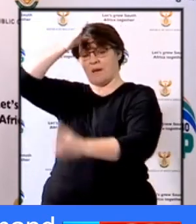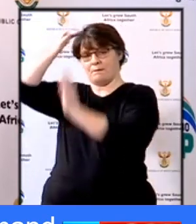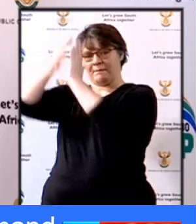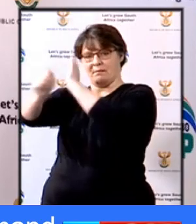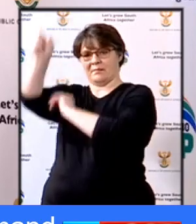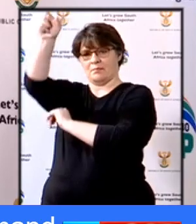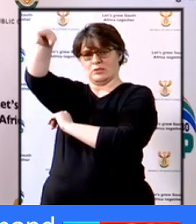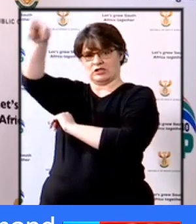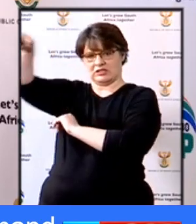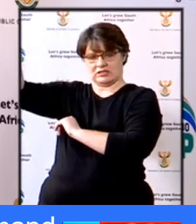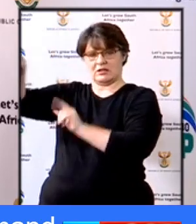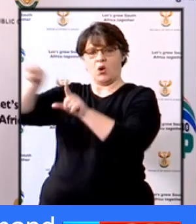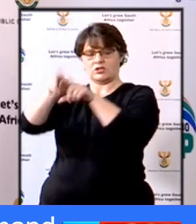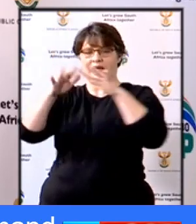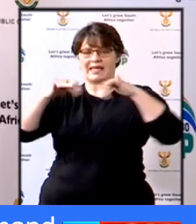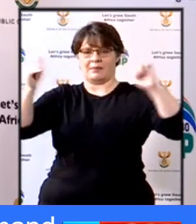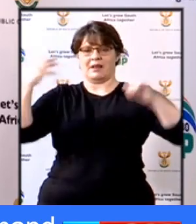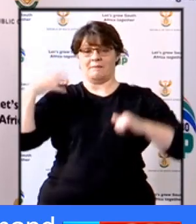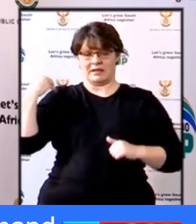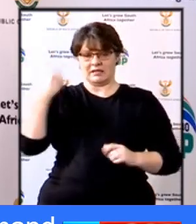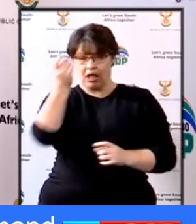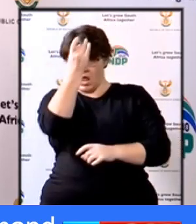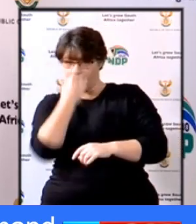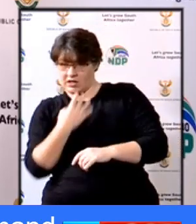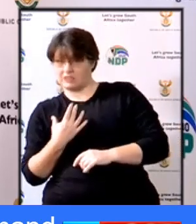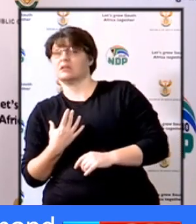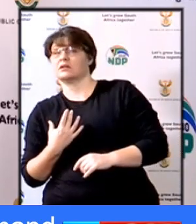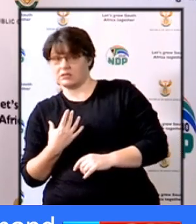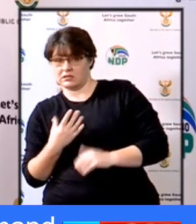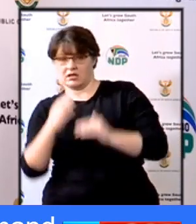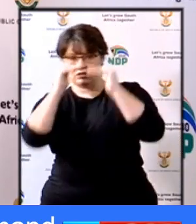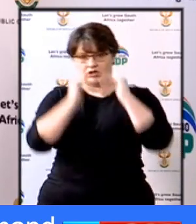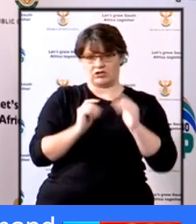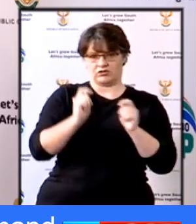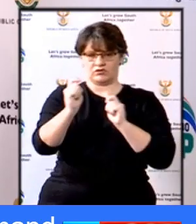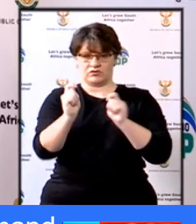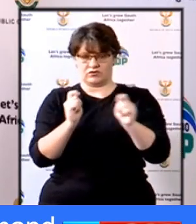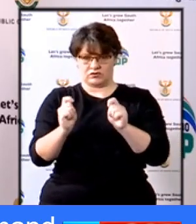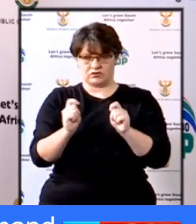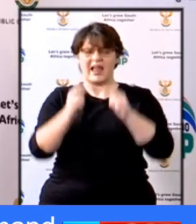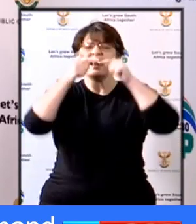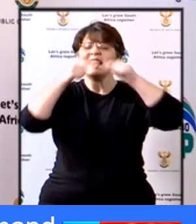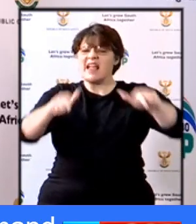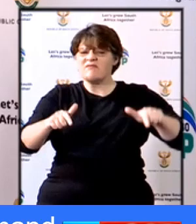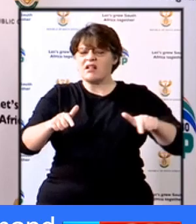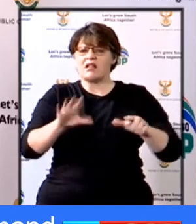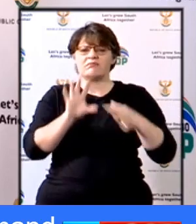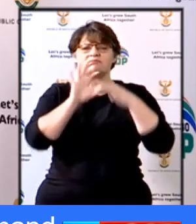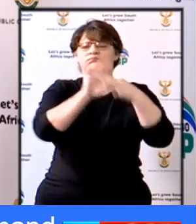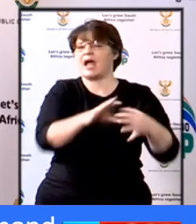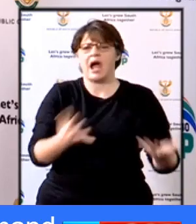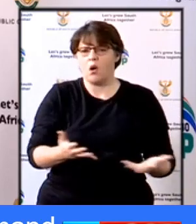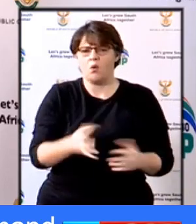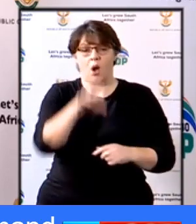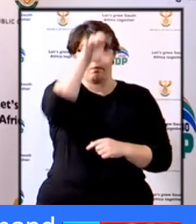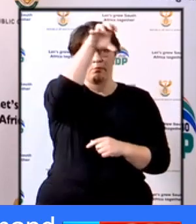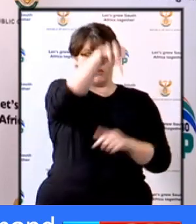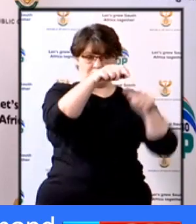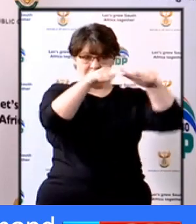and various cabinet ministers. These levels are applicable at a provincial